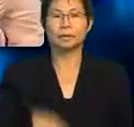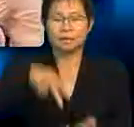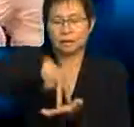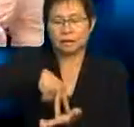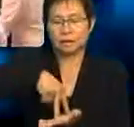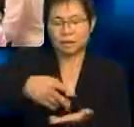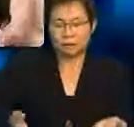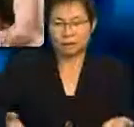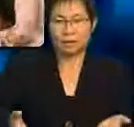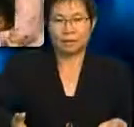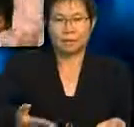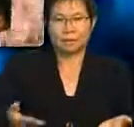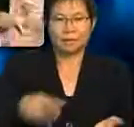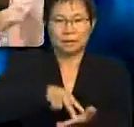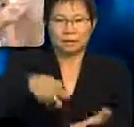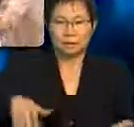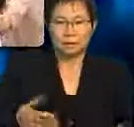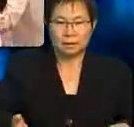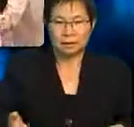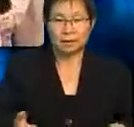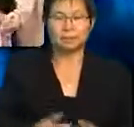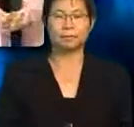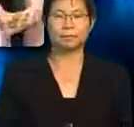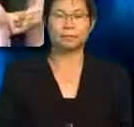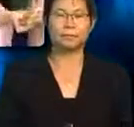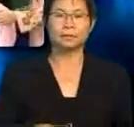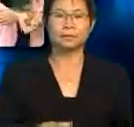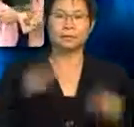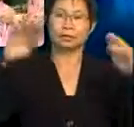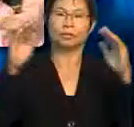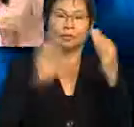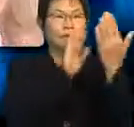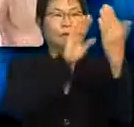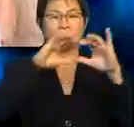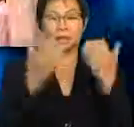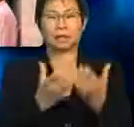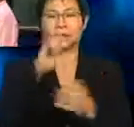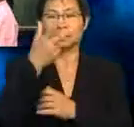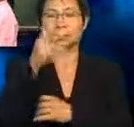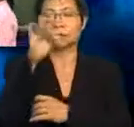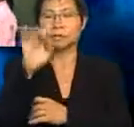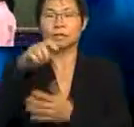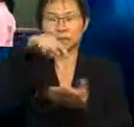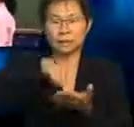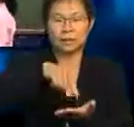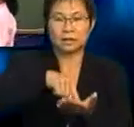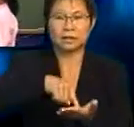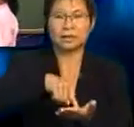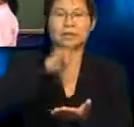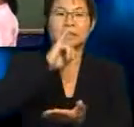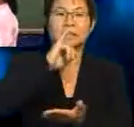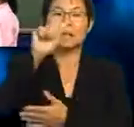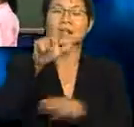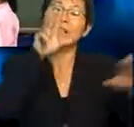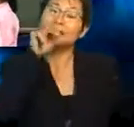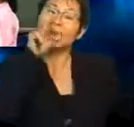Okay, you stand here, Harry. Okay, help me over here. Okay, please the class. Shafi'i. This is a